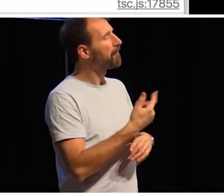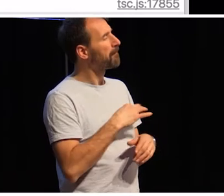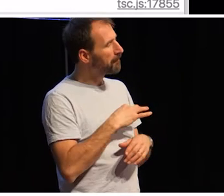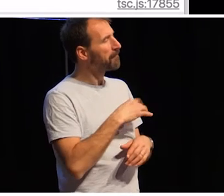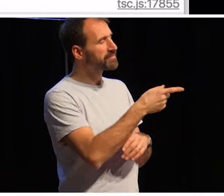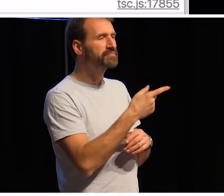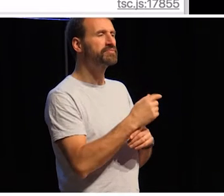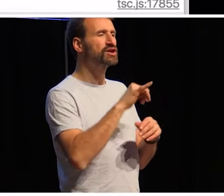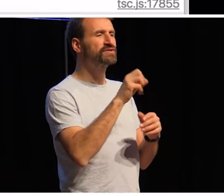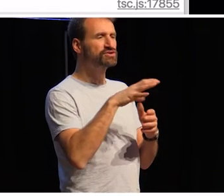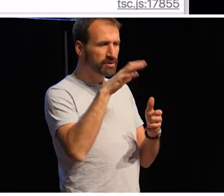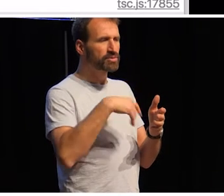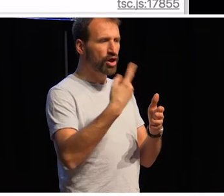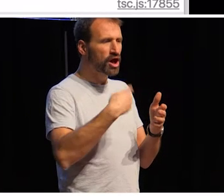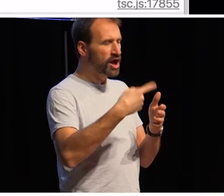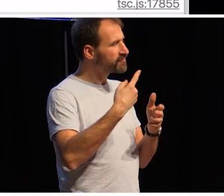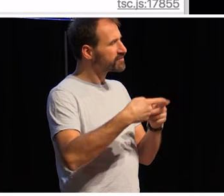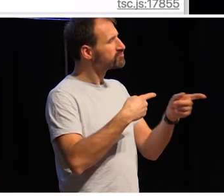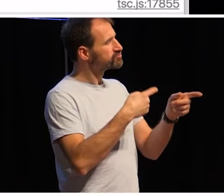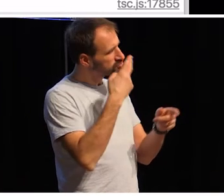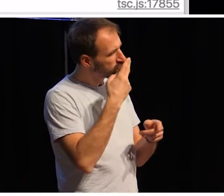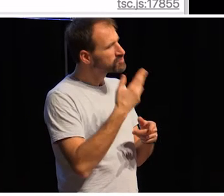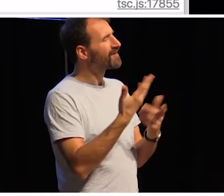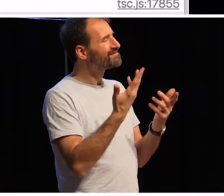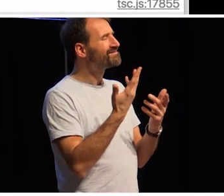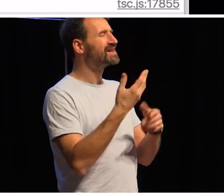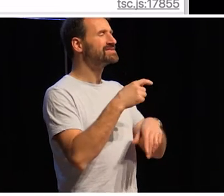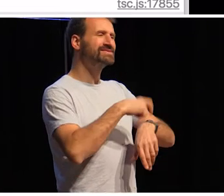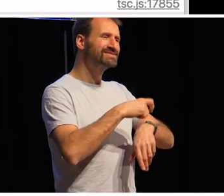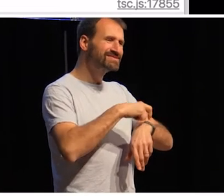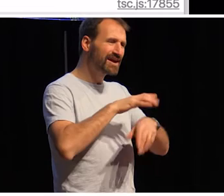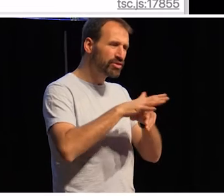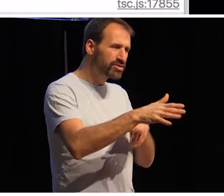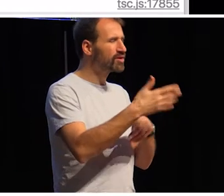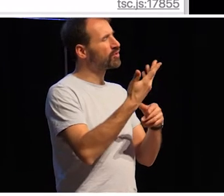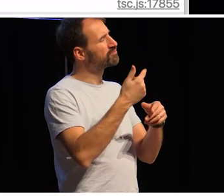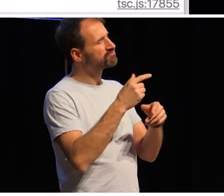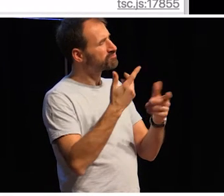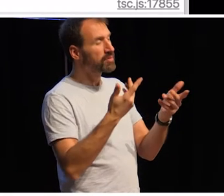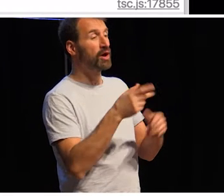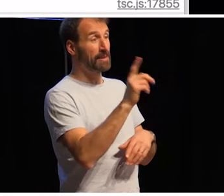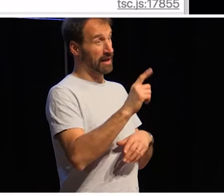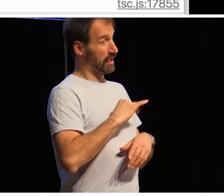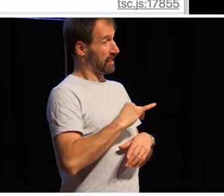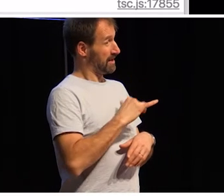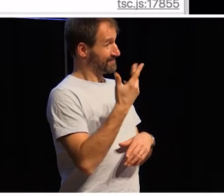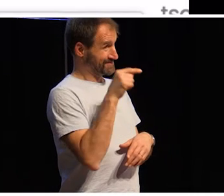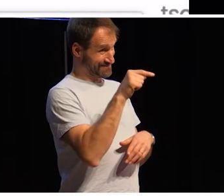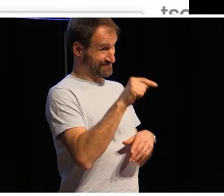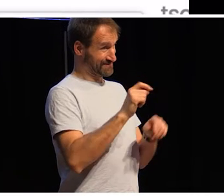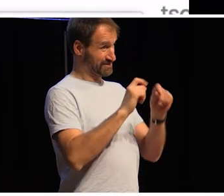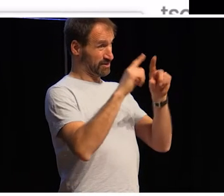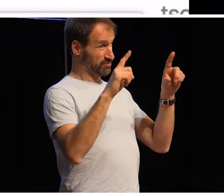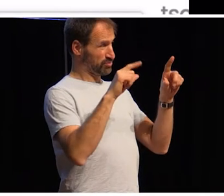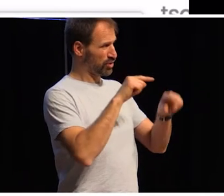give you some insights into what is taking up time. But one thing that I noticed on this profile here is this sad